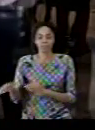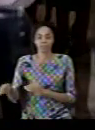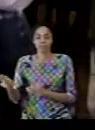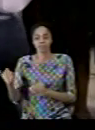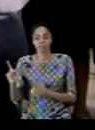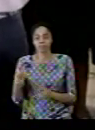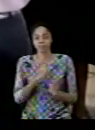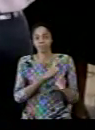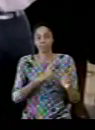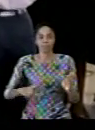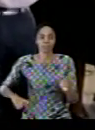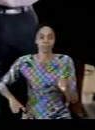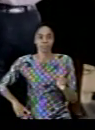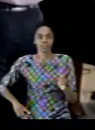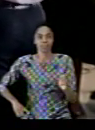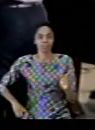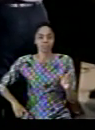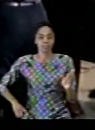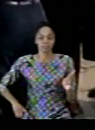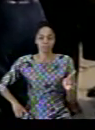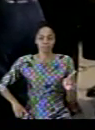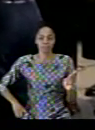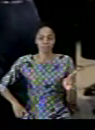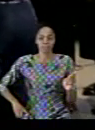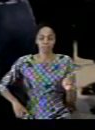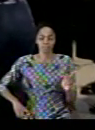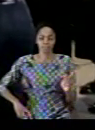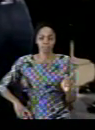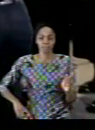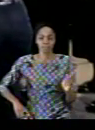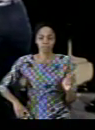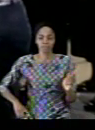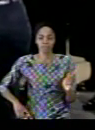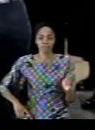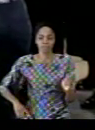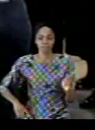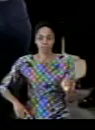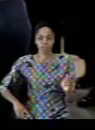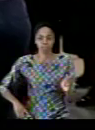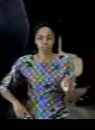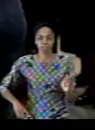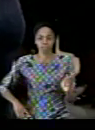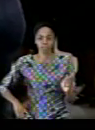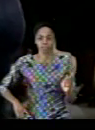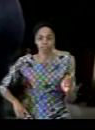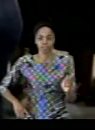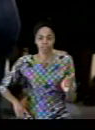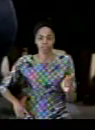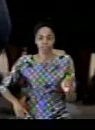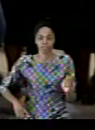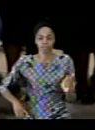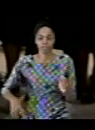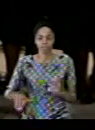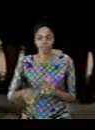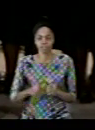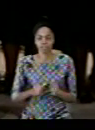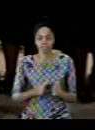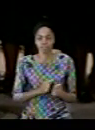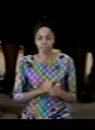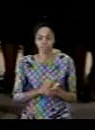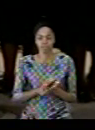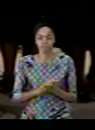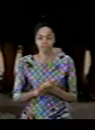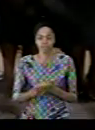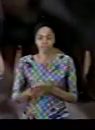agbe. Wom wom la wo, igi tolu agbe. Wom wom fa.